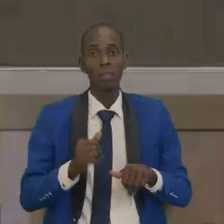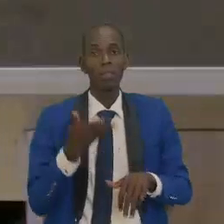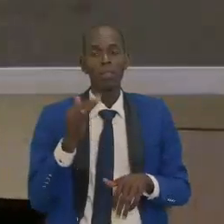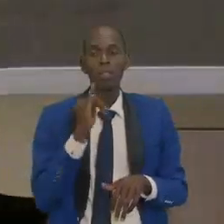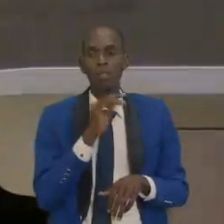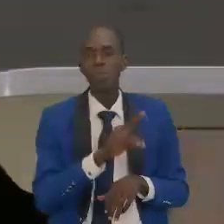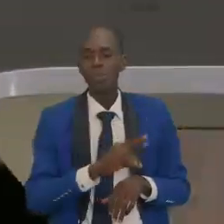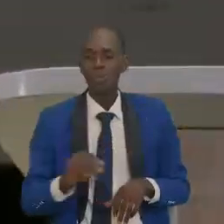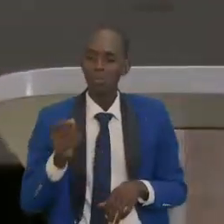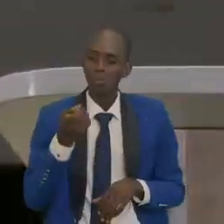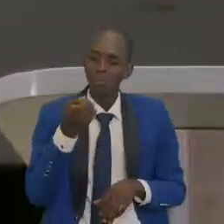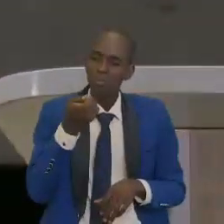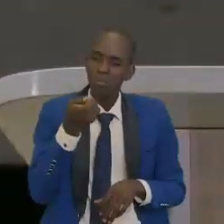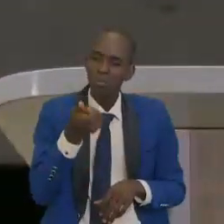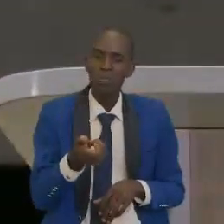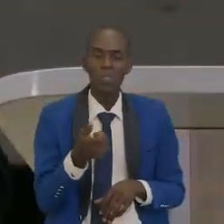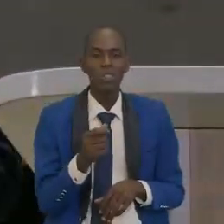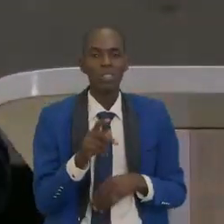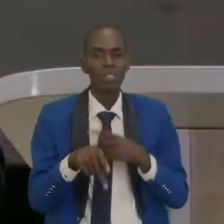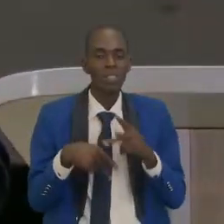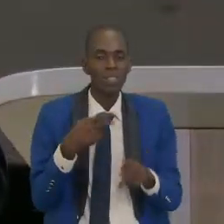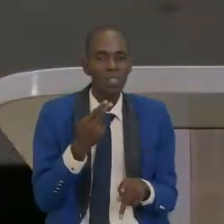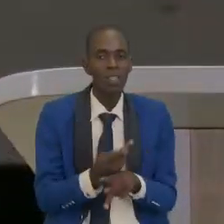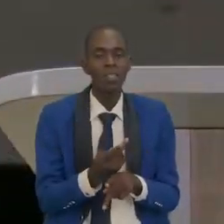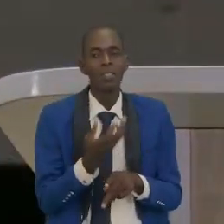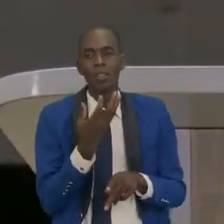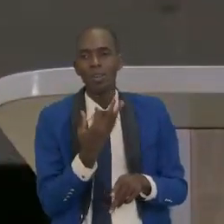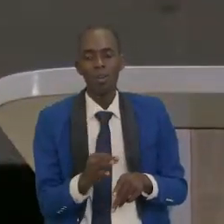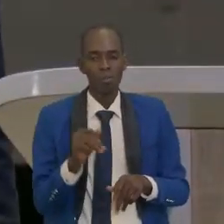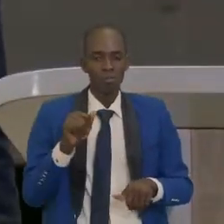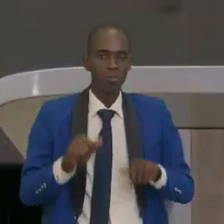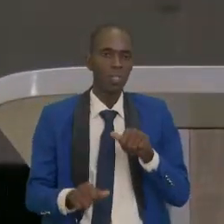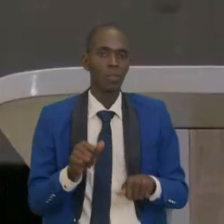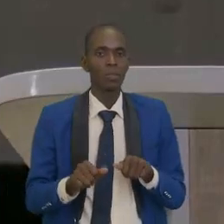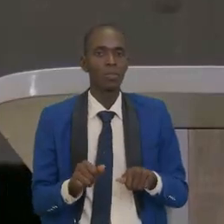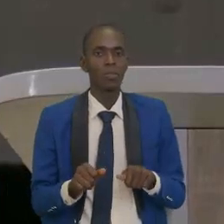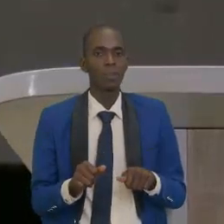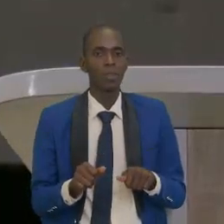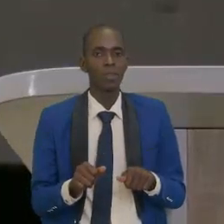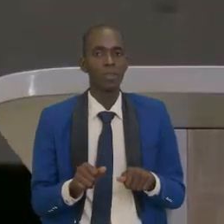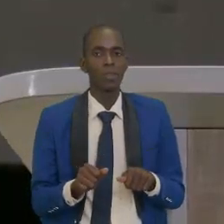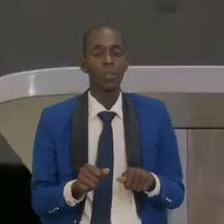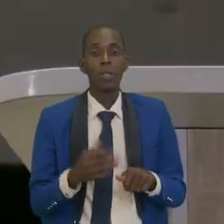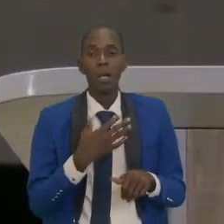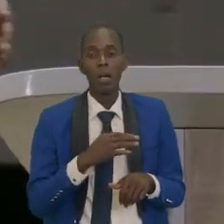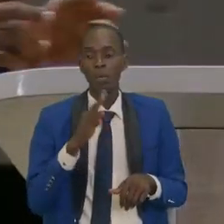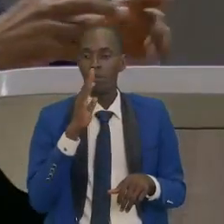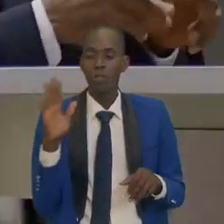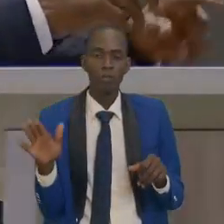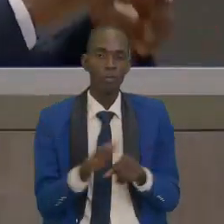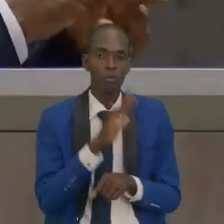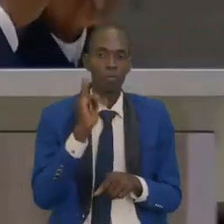a little kind of spec of any doubt and being fully persuaded